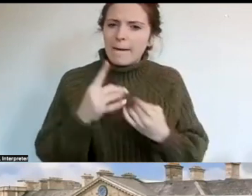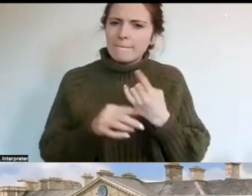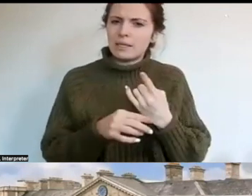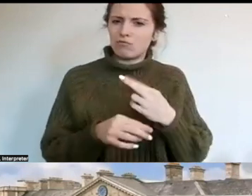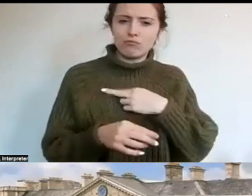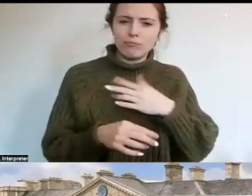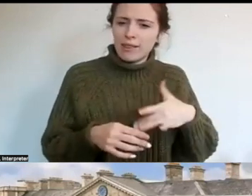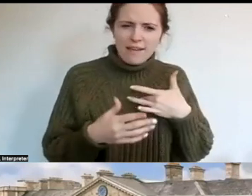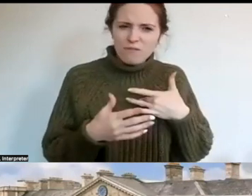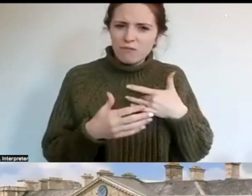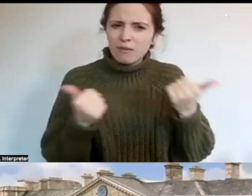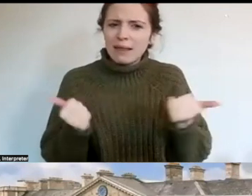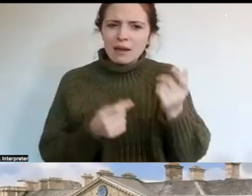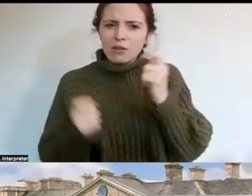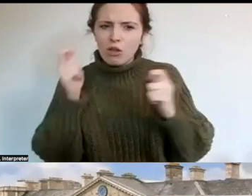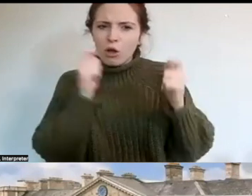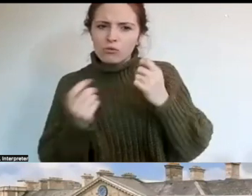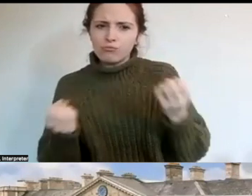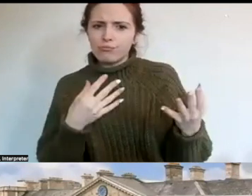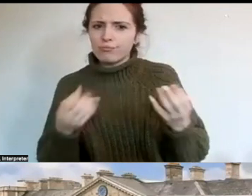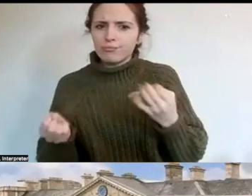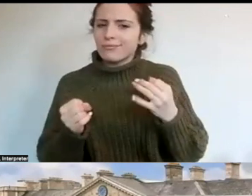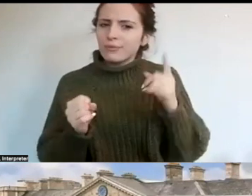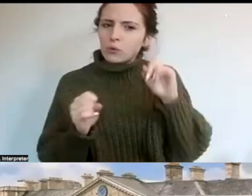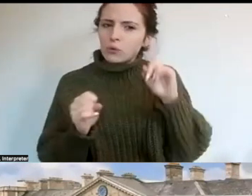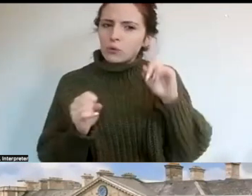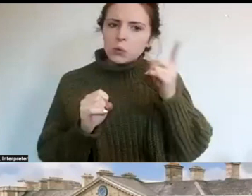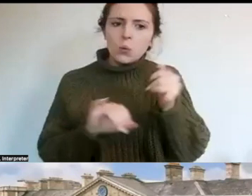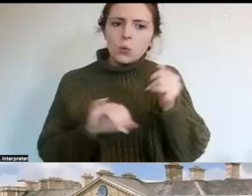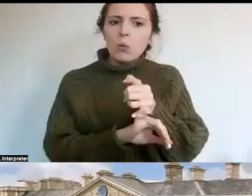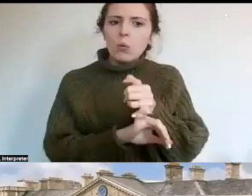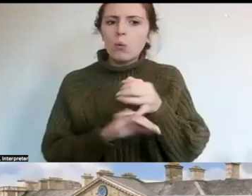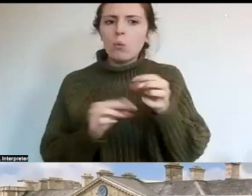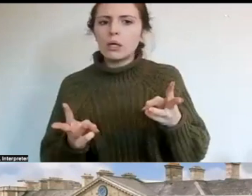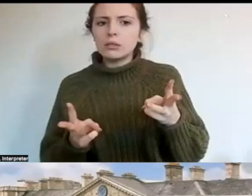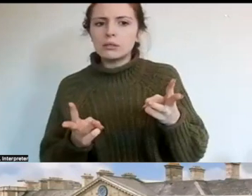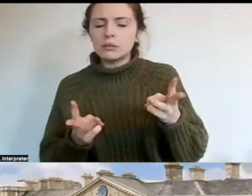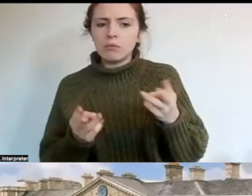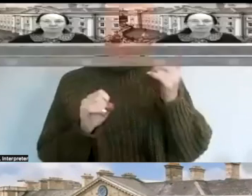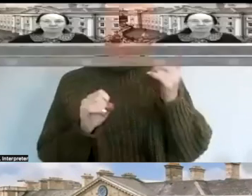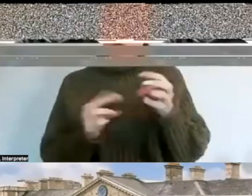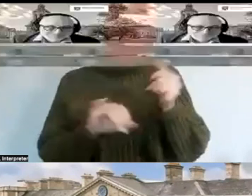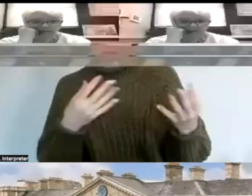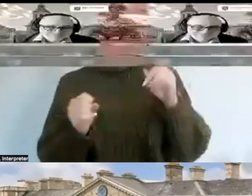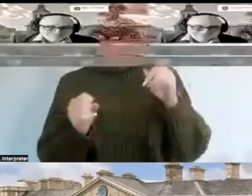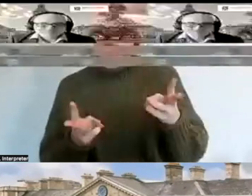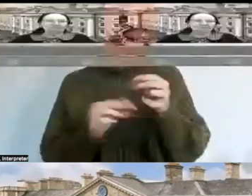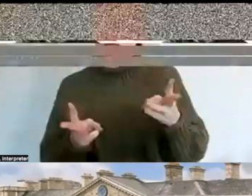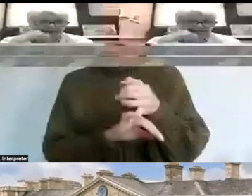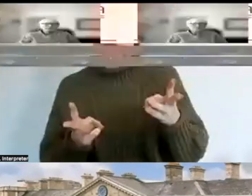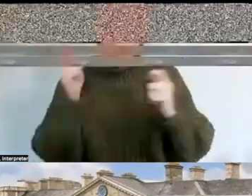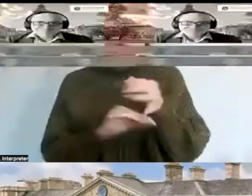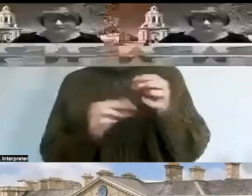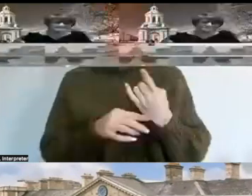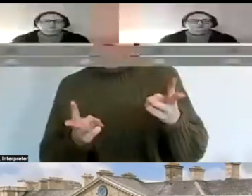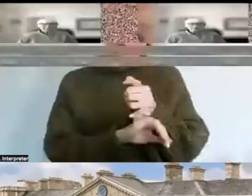on that. So I don't know maybe who wants to start on that. Mary? Okay. Thank you. And thank you,